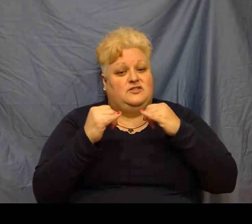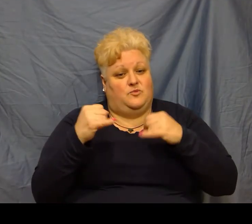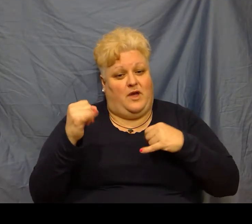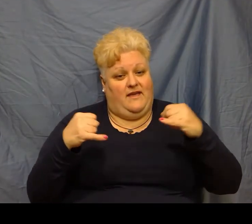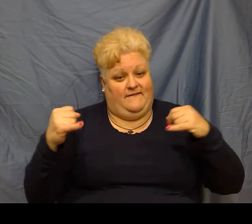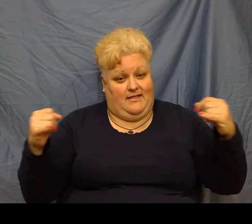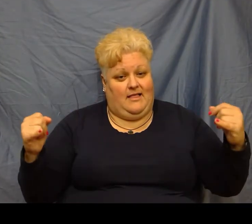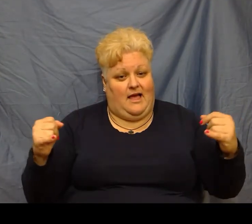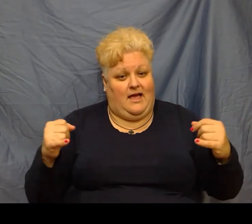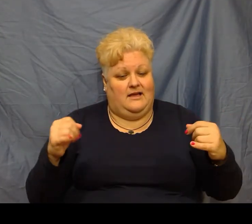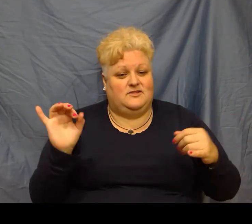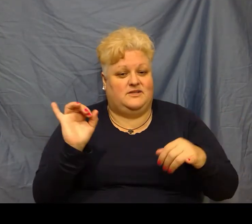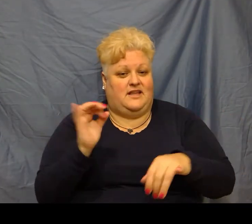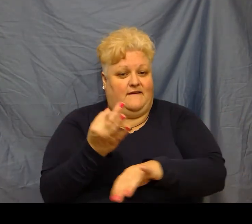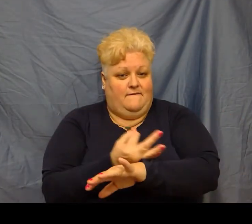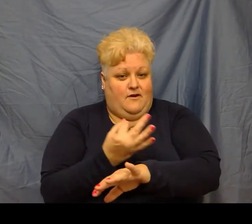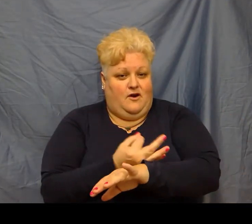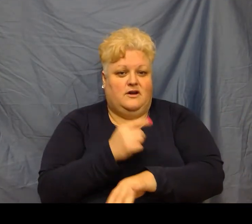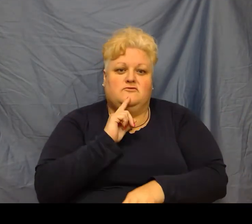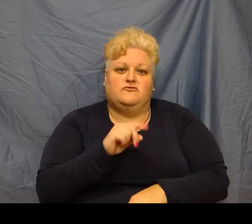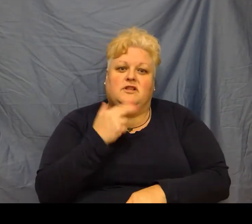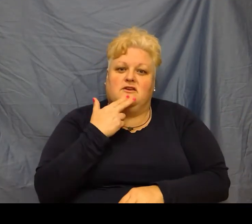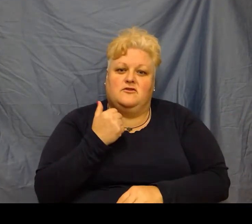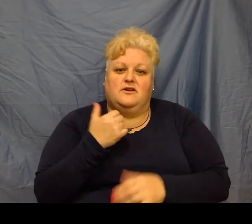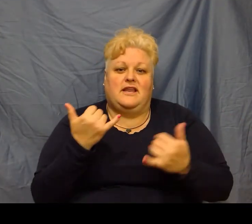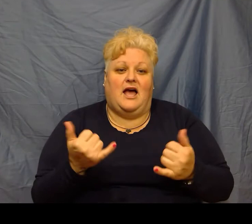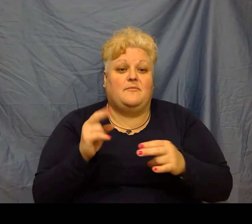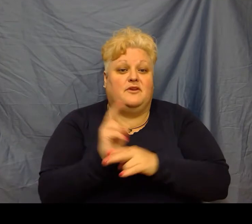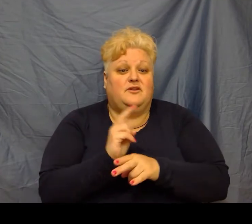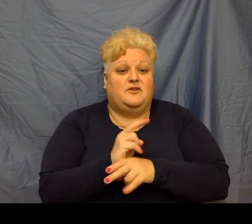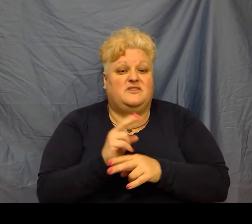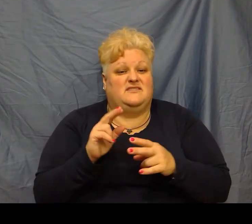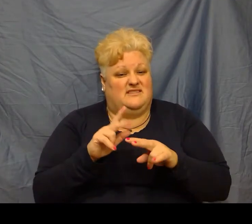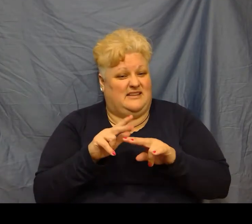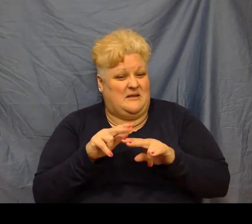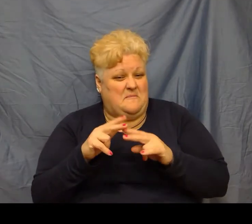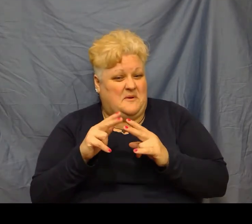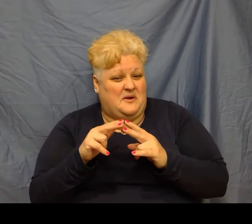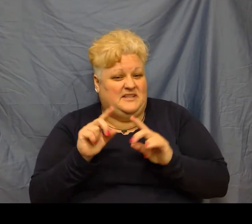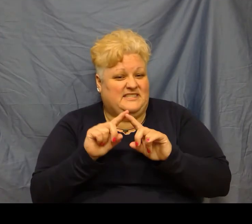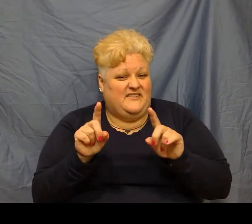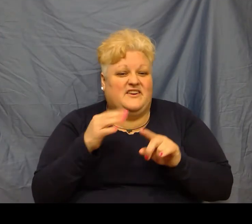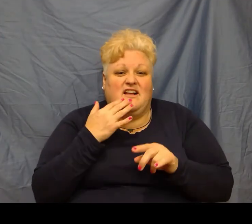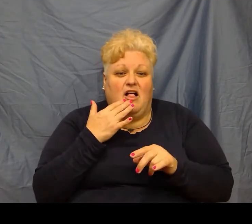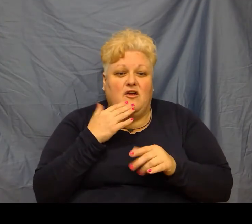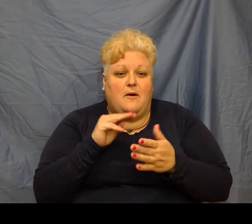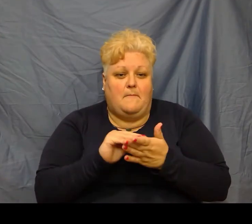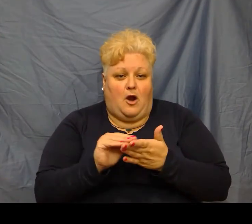wavy lines so it looks like fur, and it's so cute. Now I'm going to use a couple of different